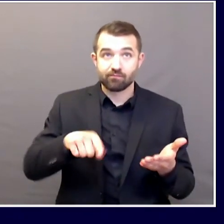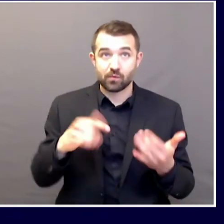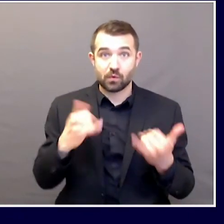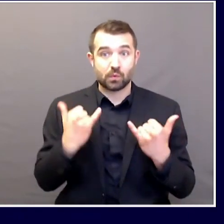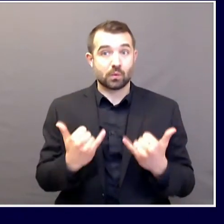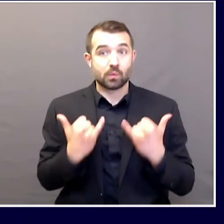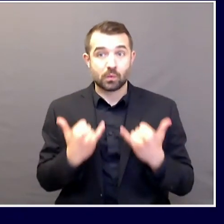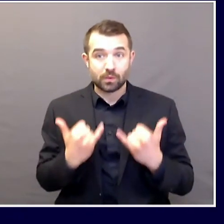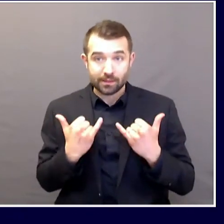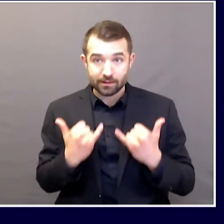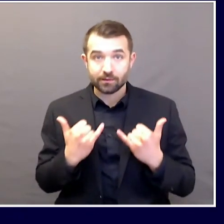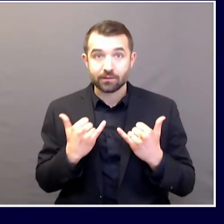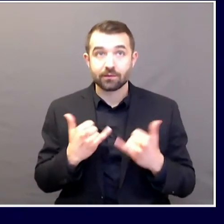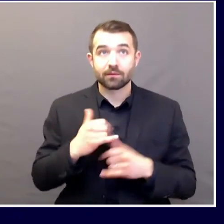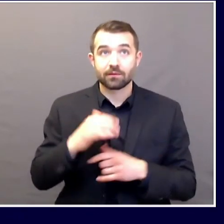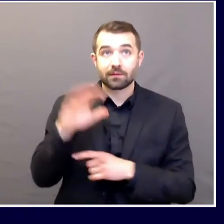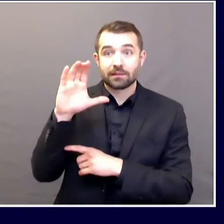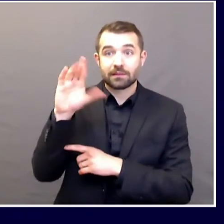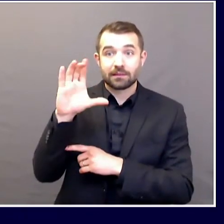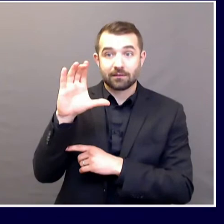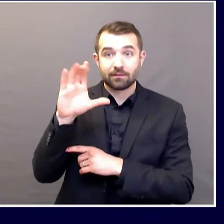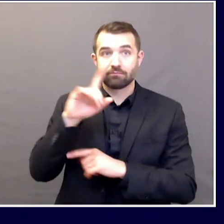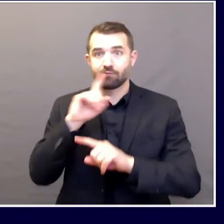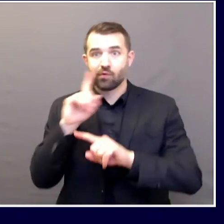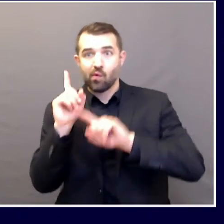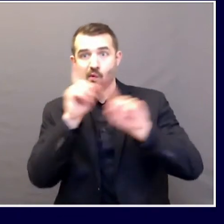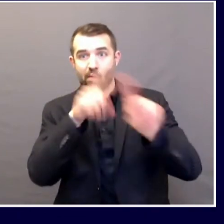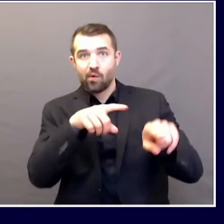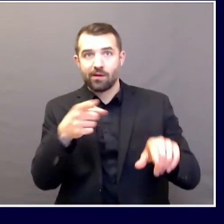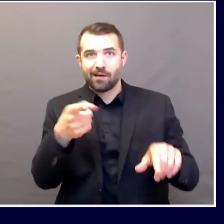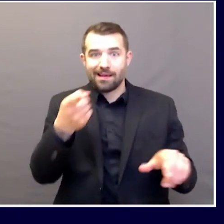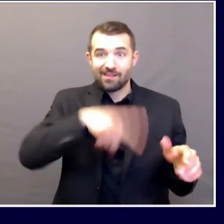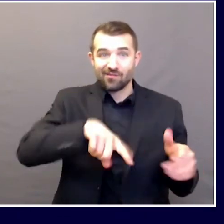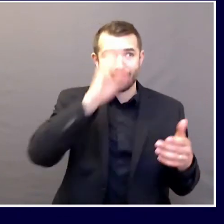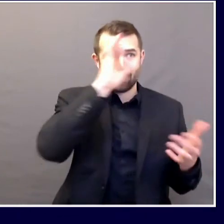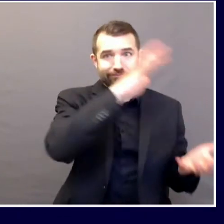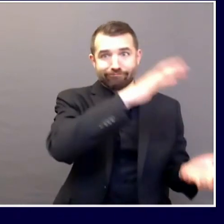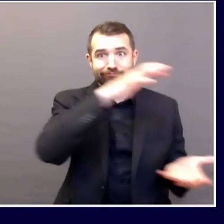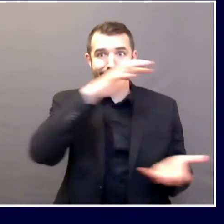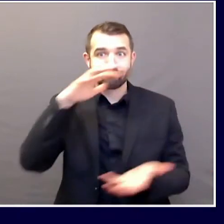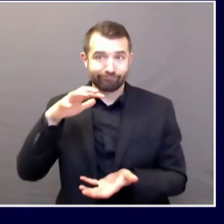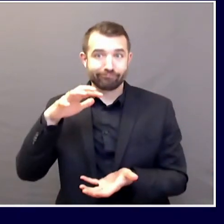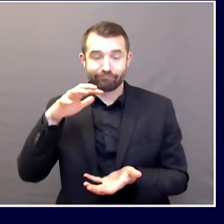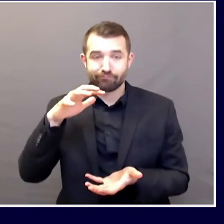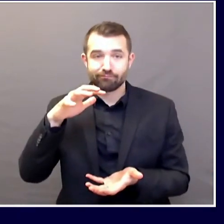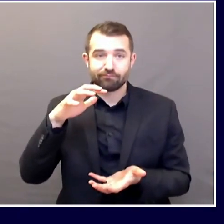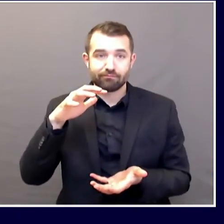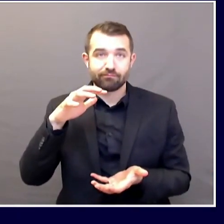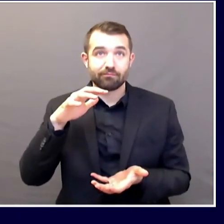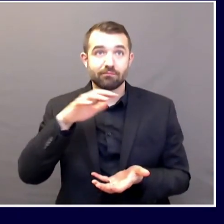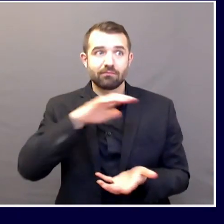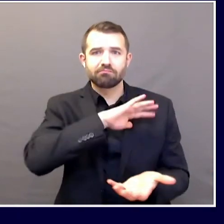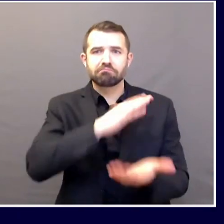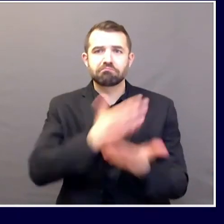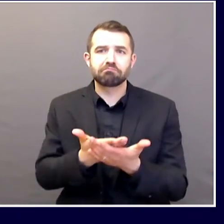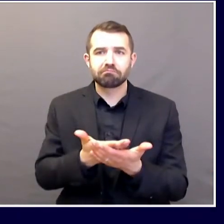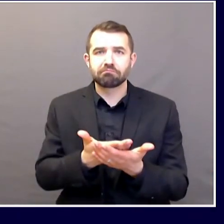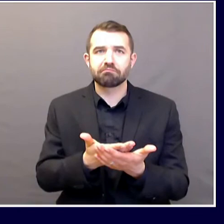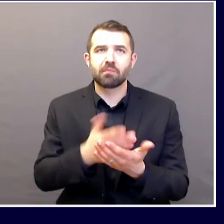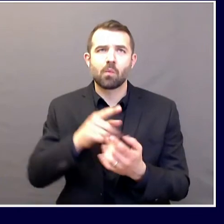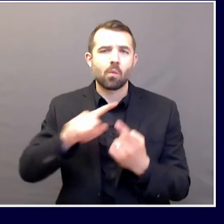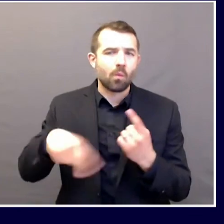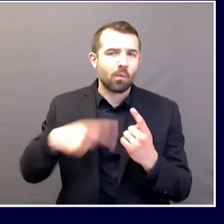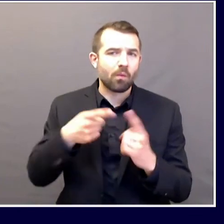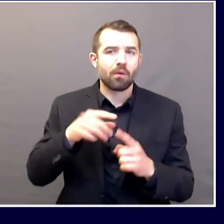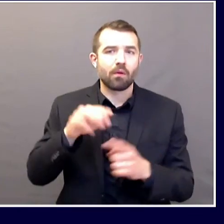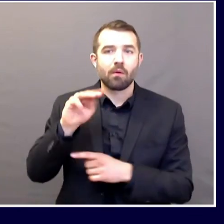an order for next week's receipt of vaccines. These are vaccines that will be arriving the week of March 22nd.